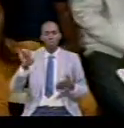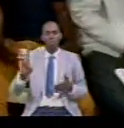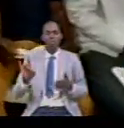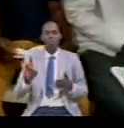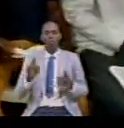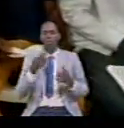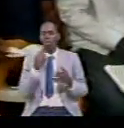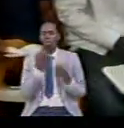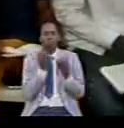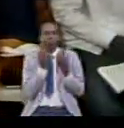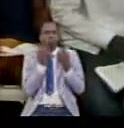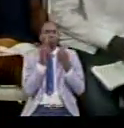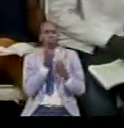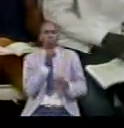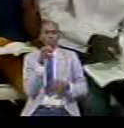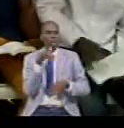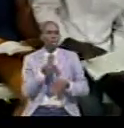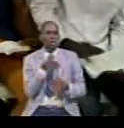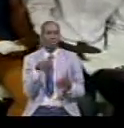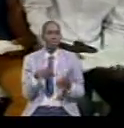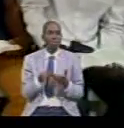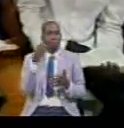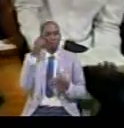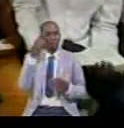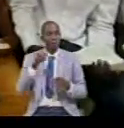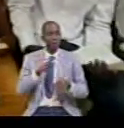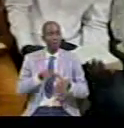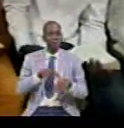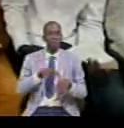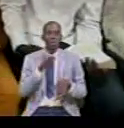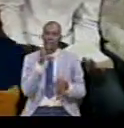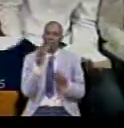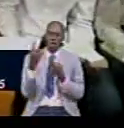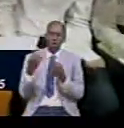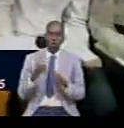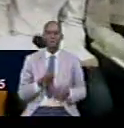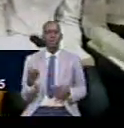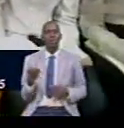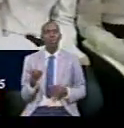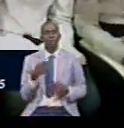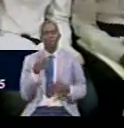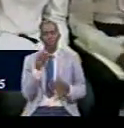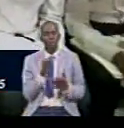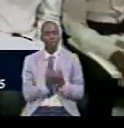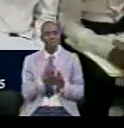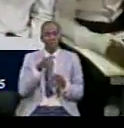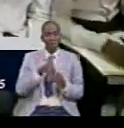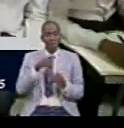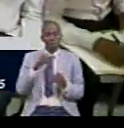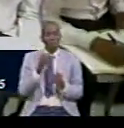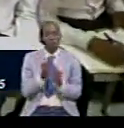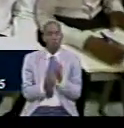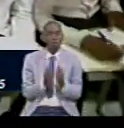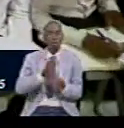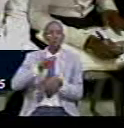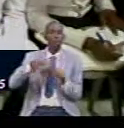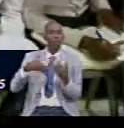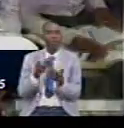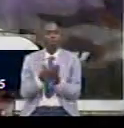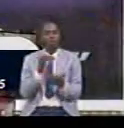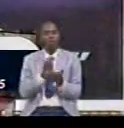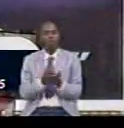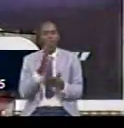marvel not at this, for the hour is coming. And then it says, in the which all that are in